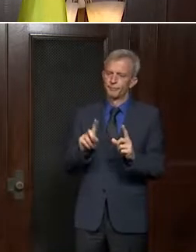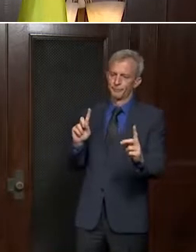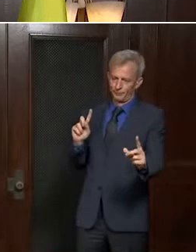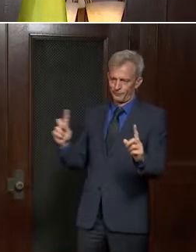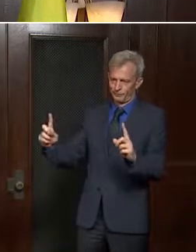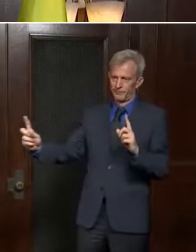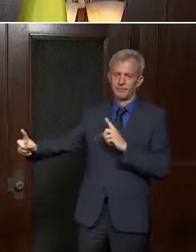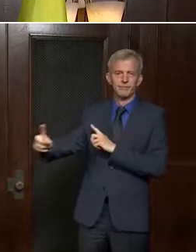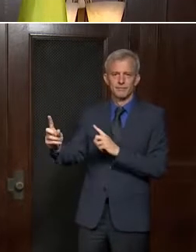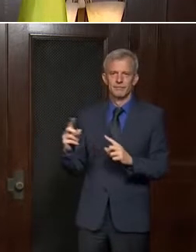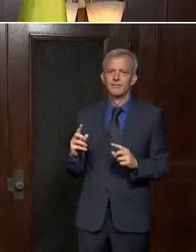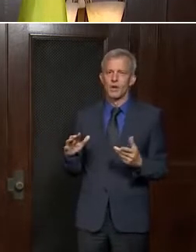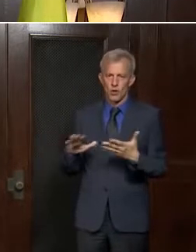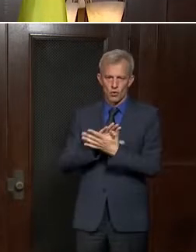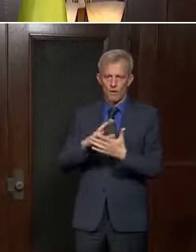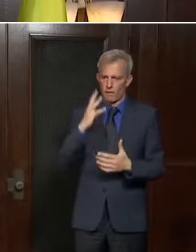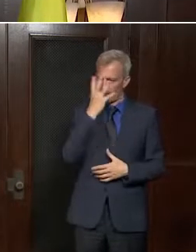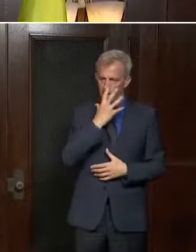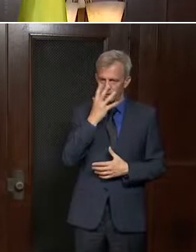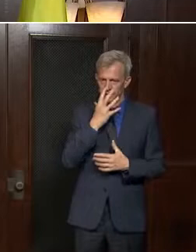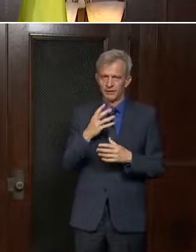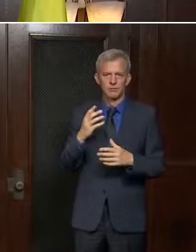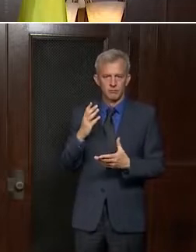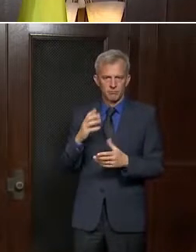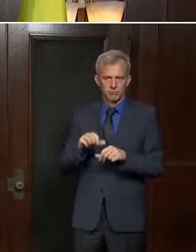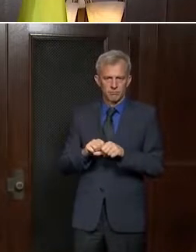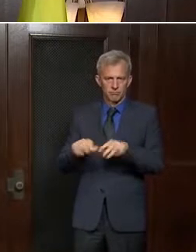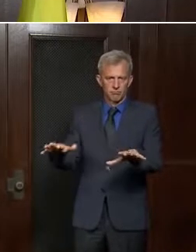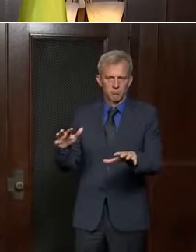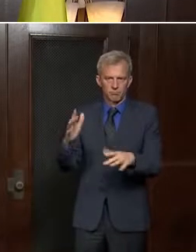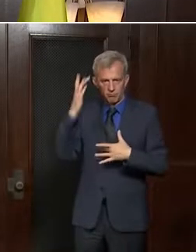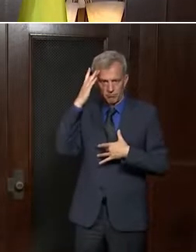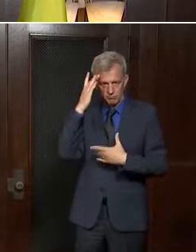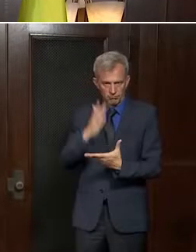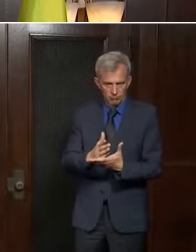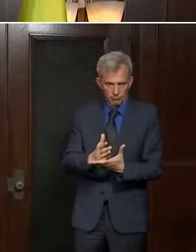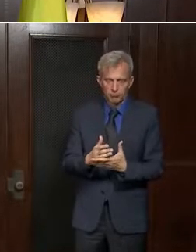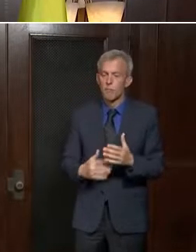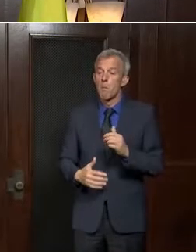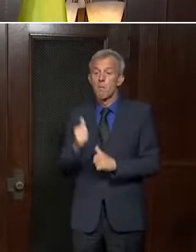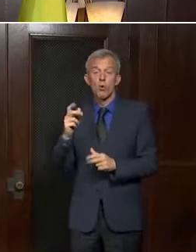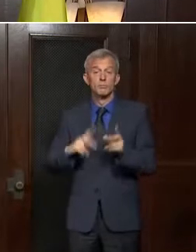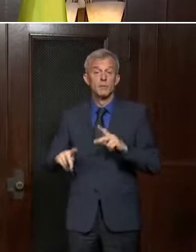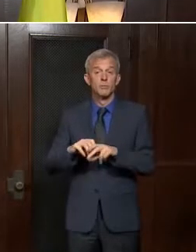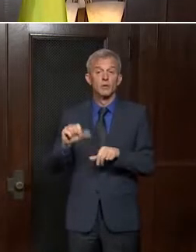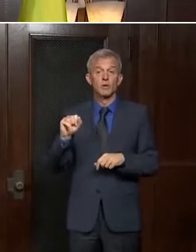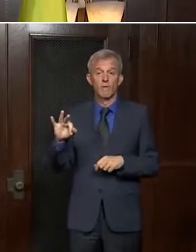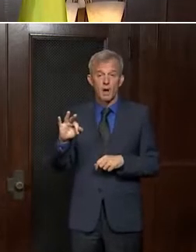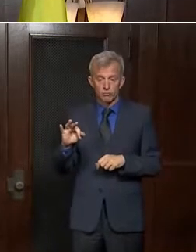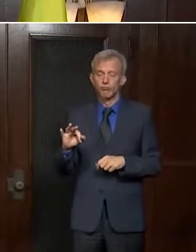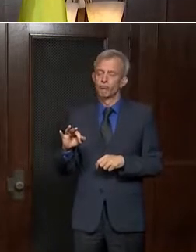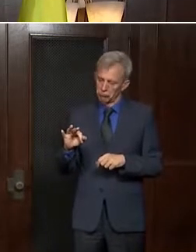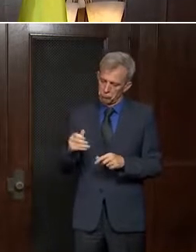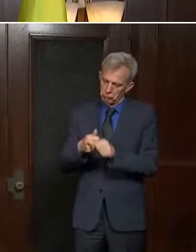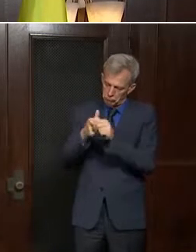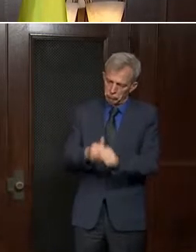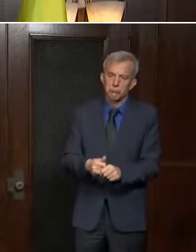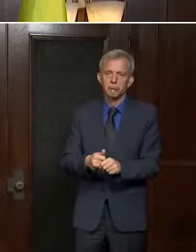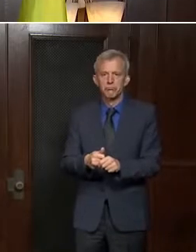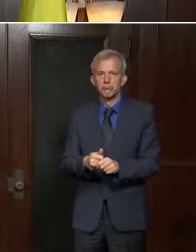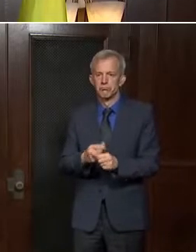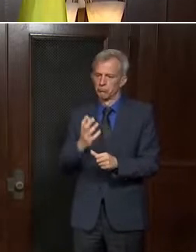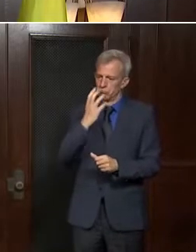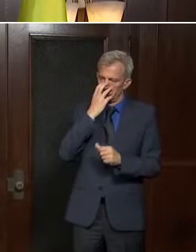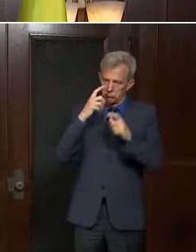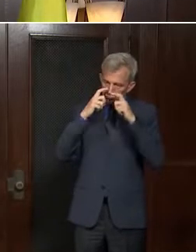distancing, cover their faces to stop the spread of the virus. And most San Franciscans obeyed the order to cover up and stay apart. And as a result, the